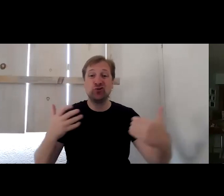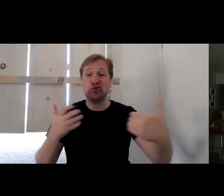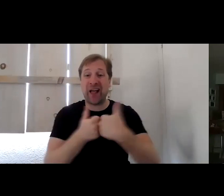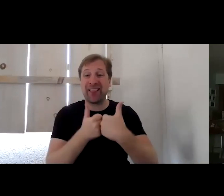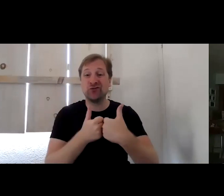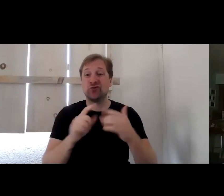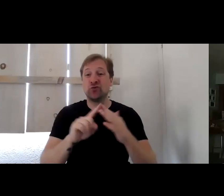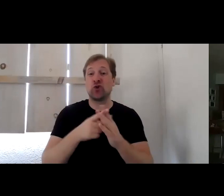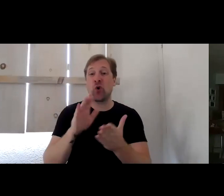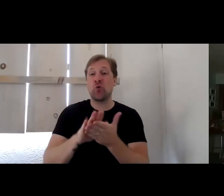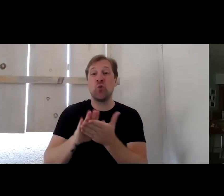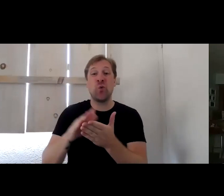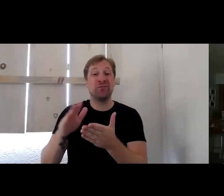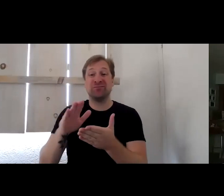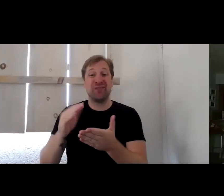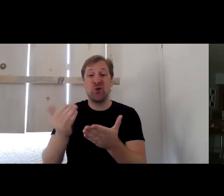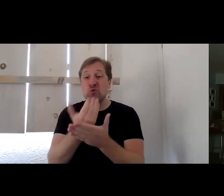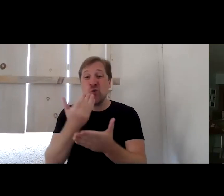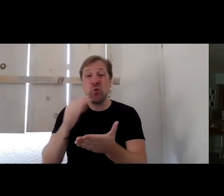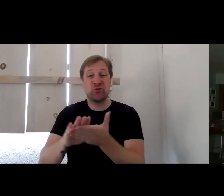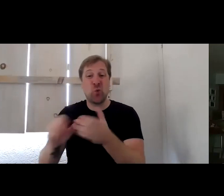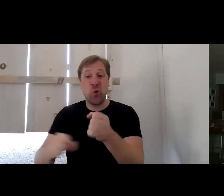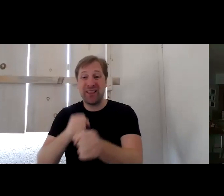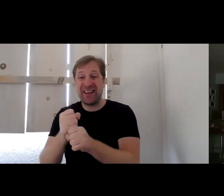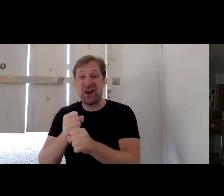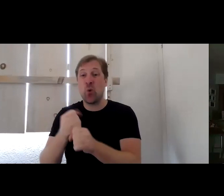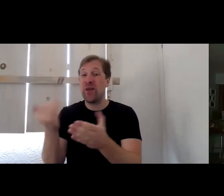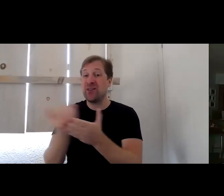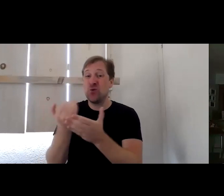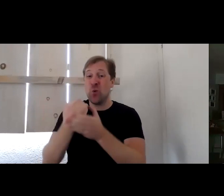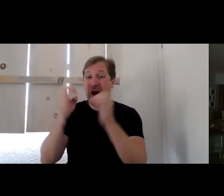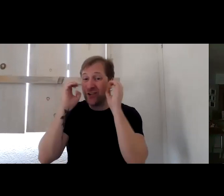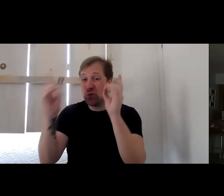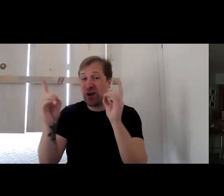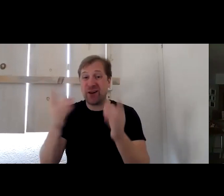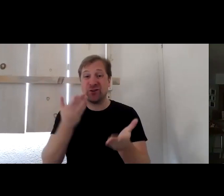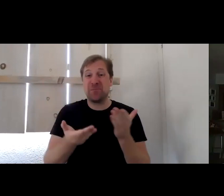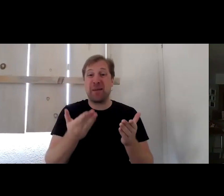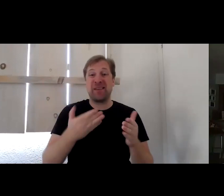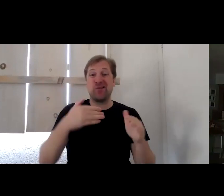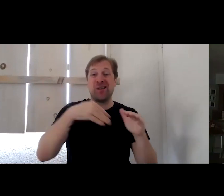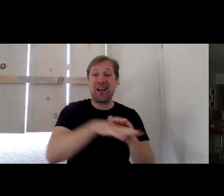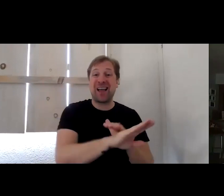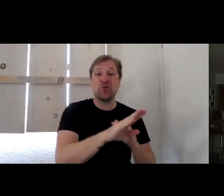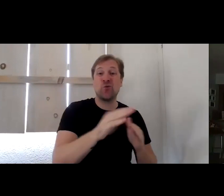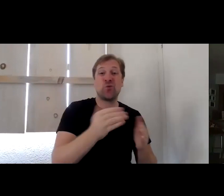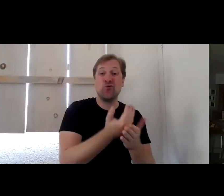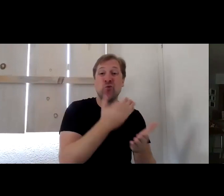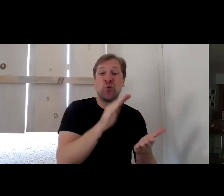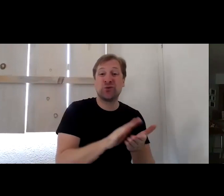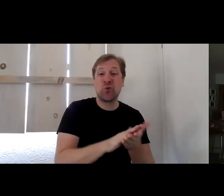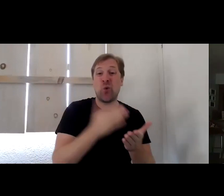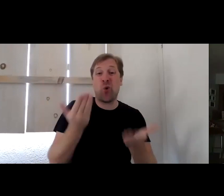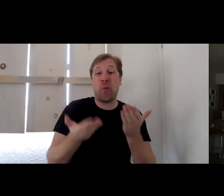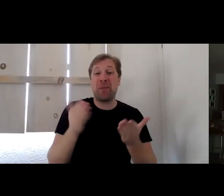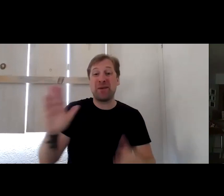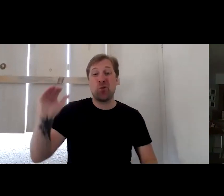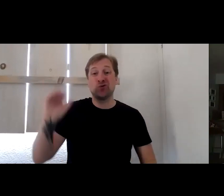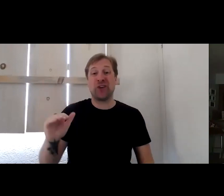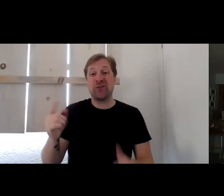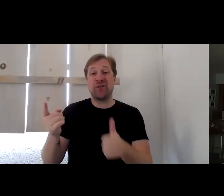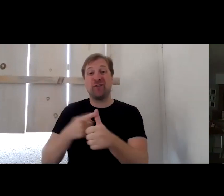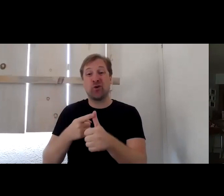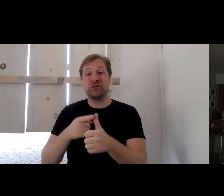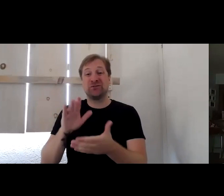year with brand new educators, perhaps at a new school, and what could possibly be your child's first formal school